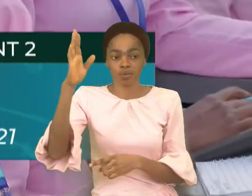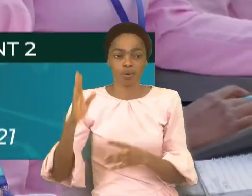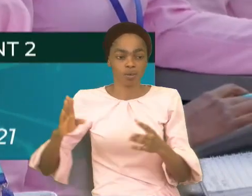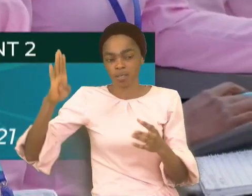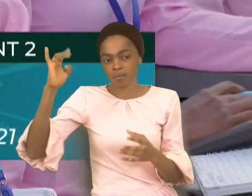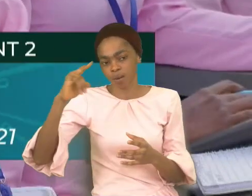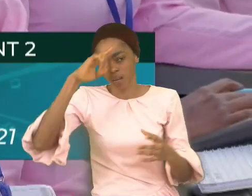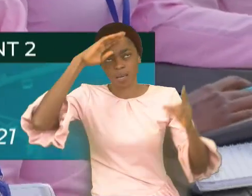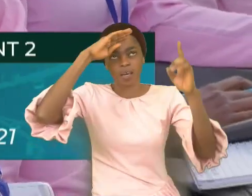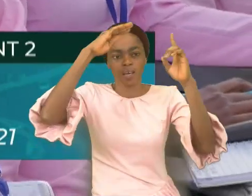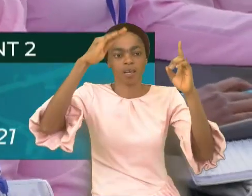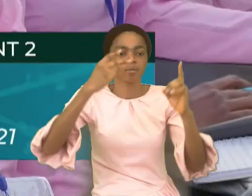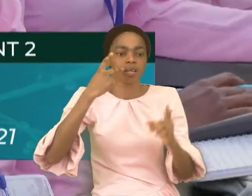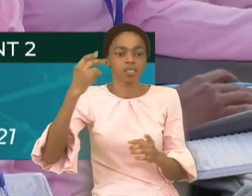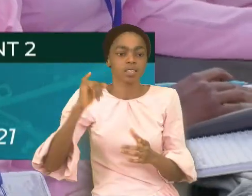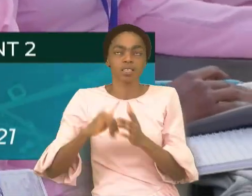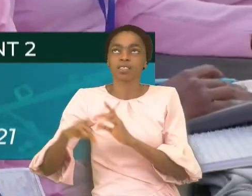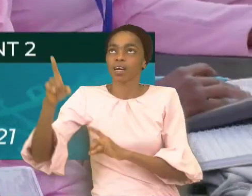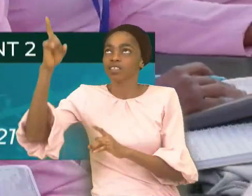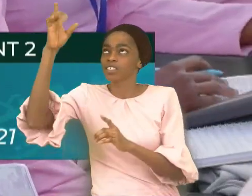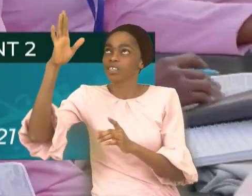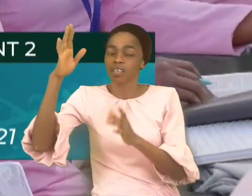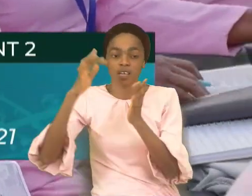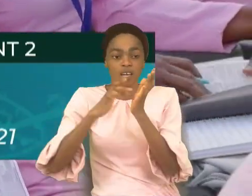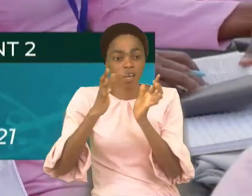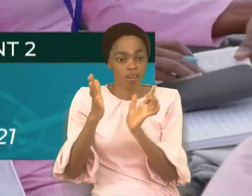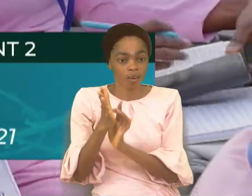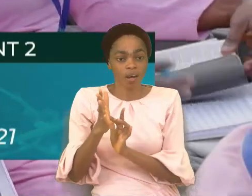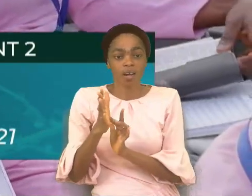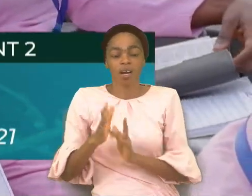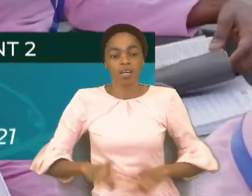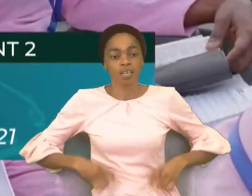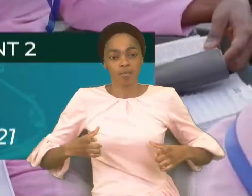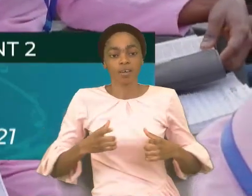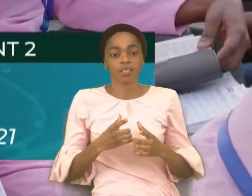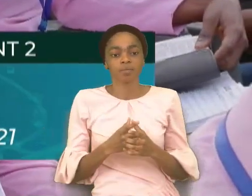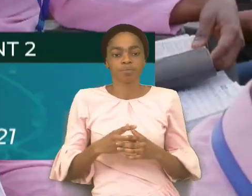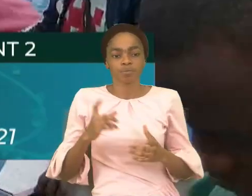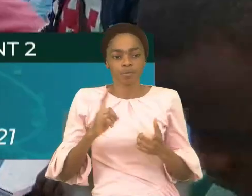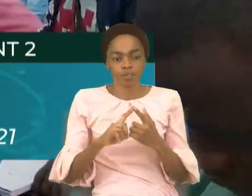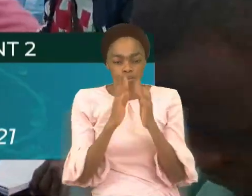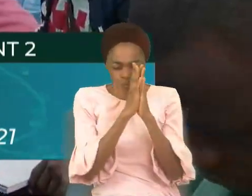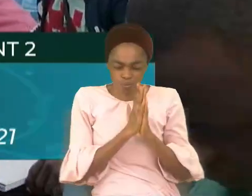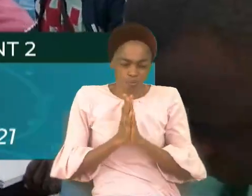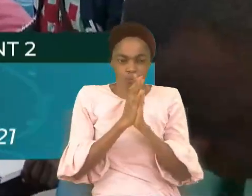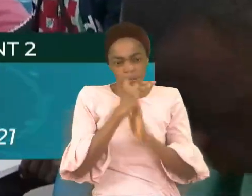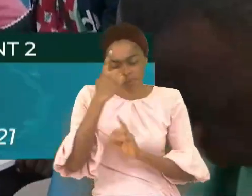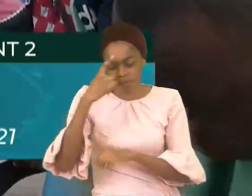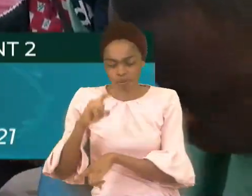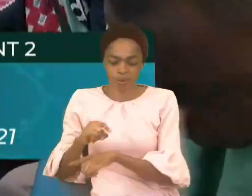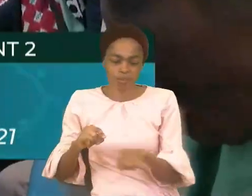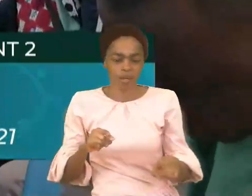make intercession for them. Look at Ephesians chapter 3, verse 20. It says, now unto